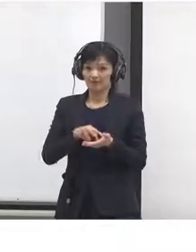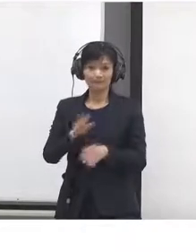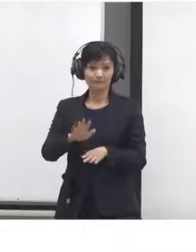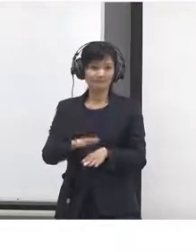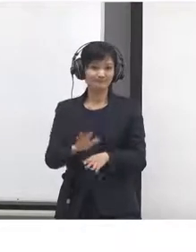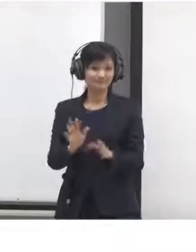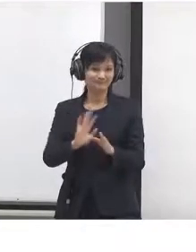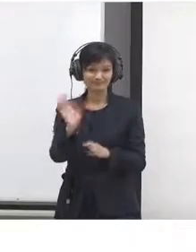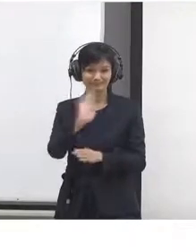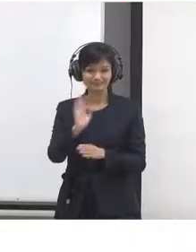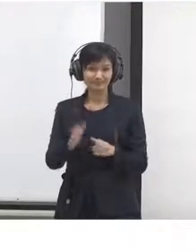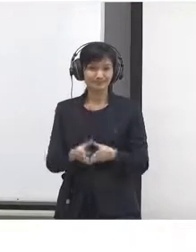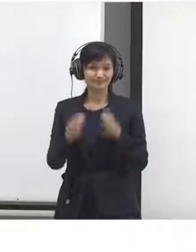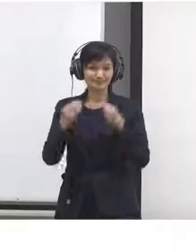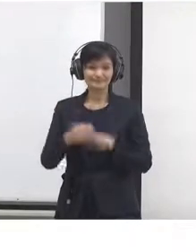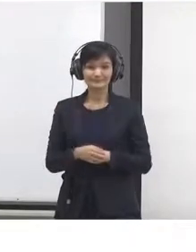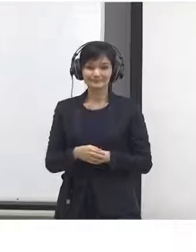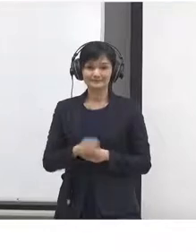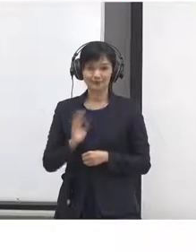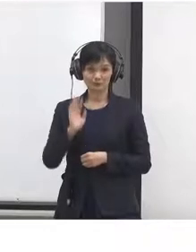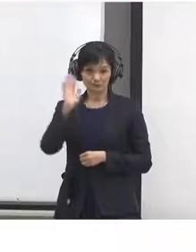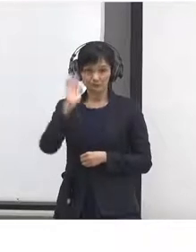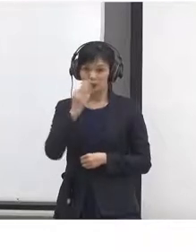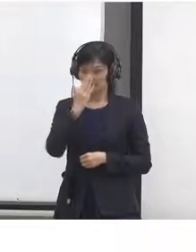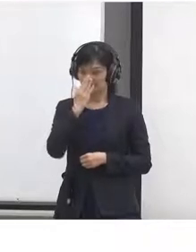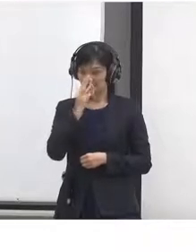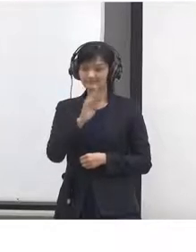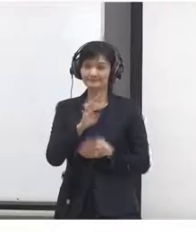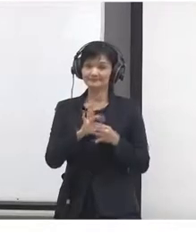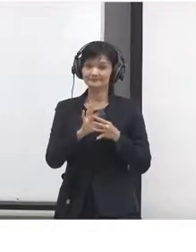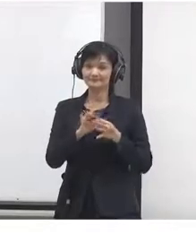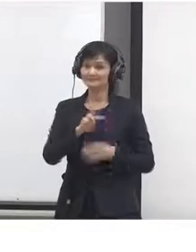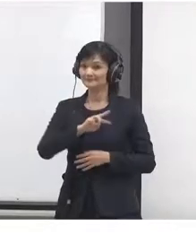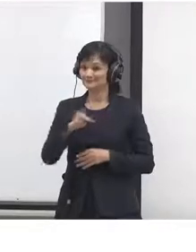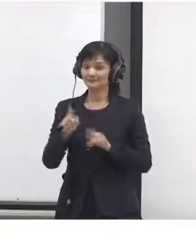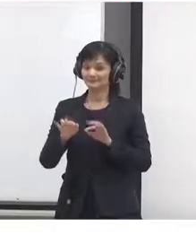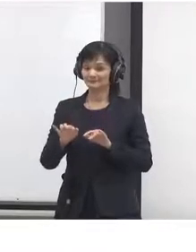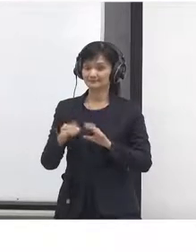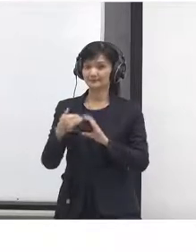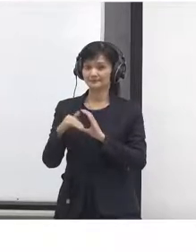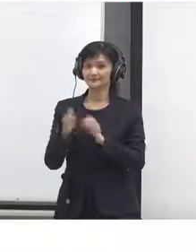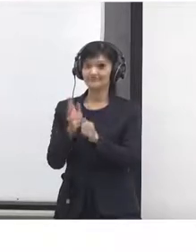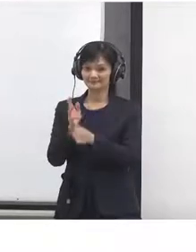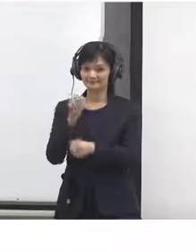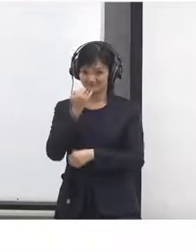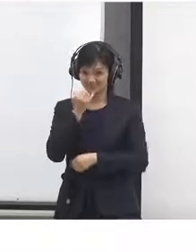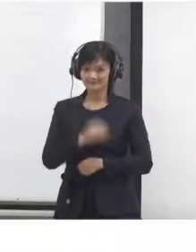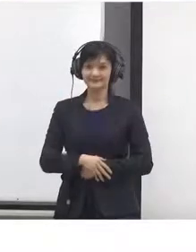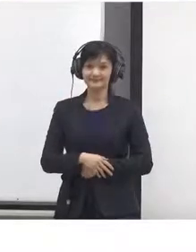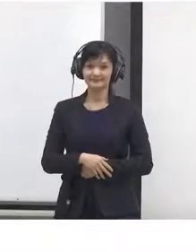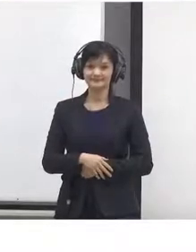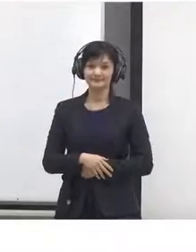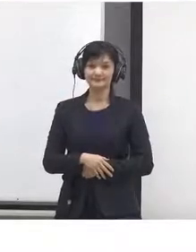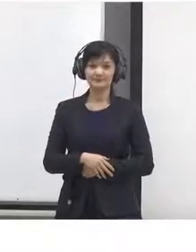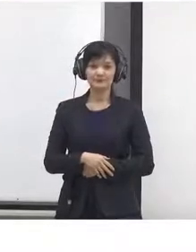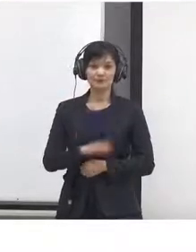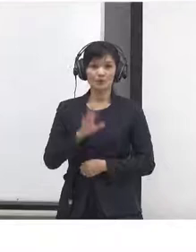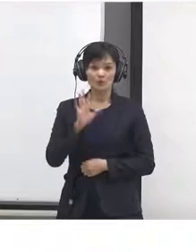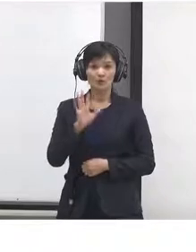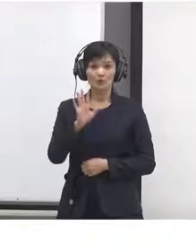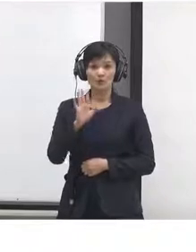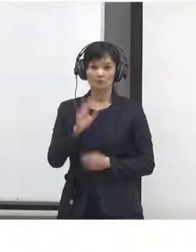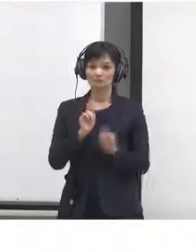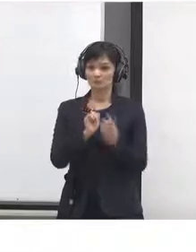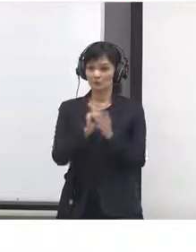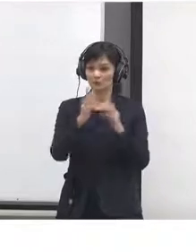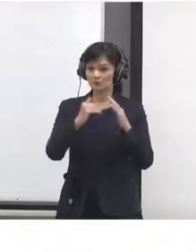new question. I think this is for all of our participators. For school teacher, do you have any suggestion about how